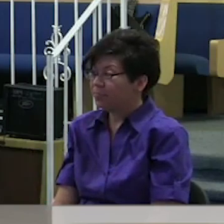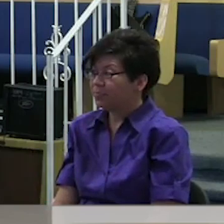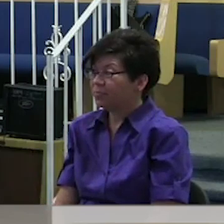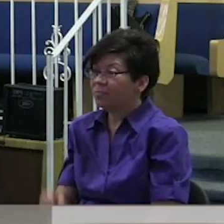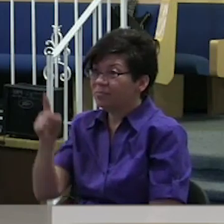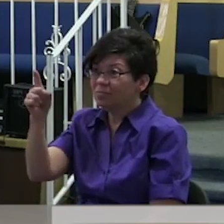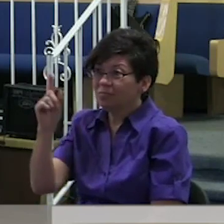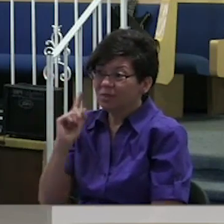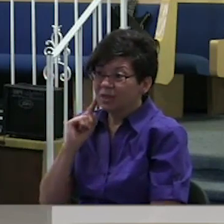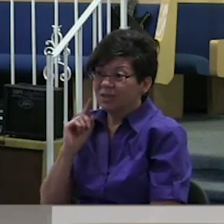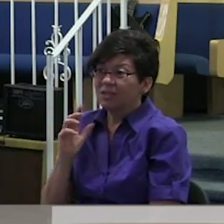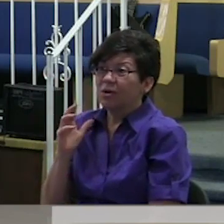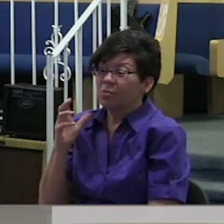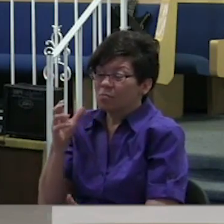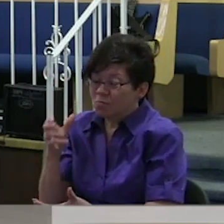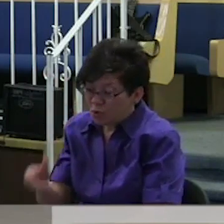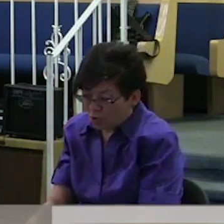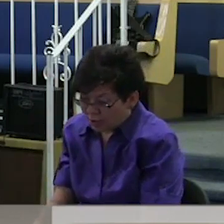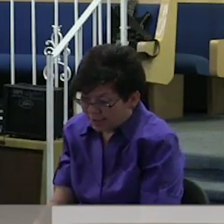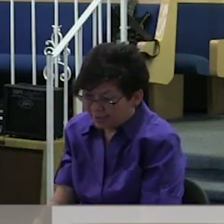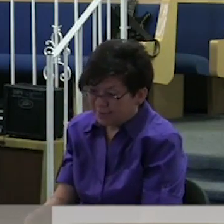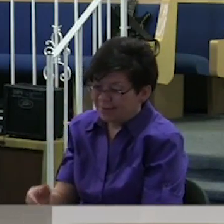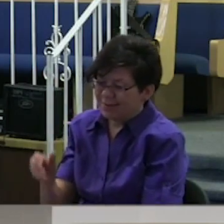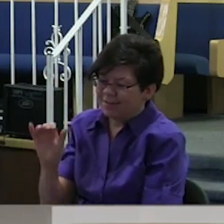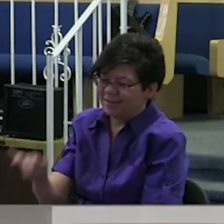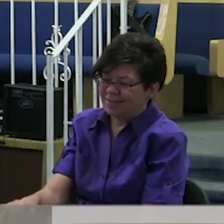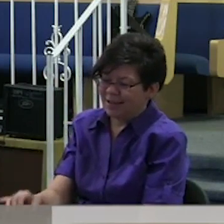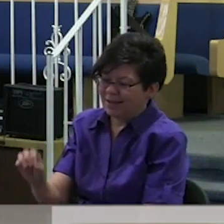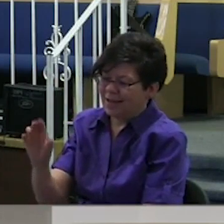He's pouring it out.